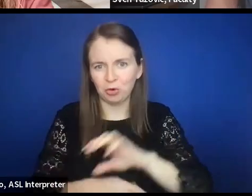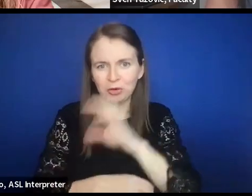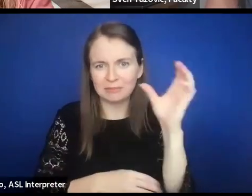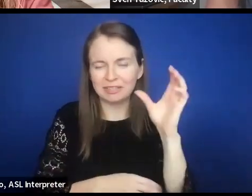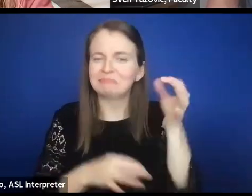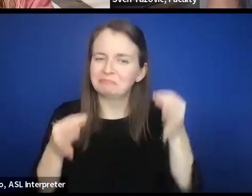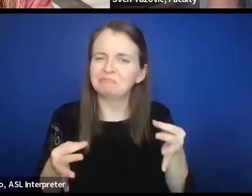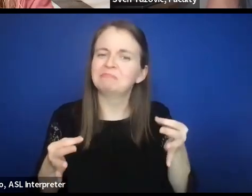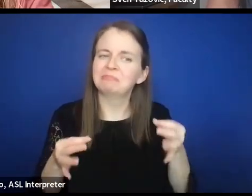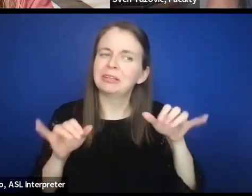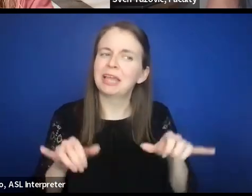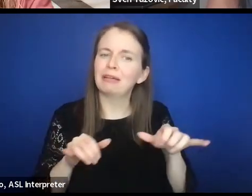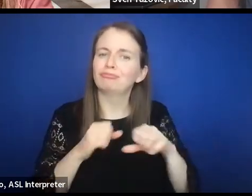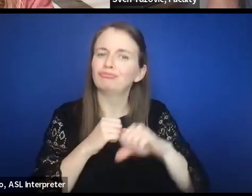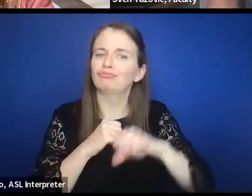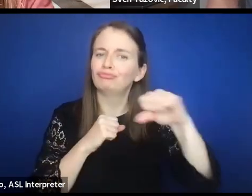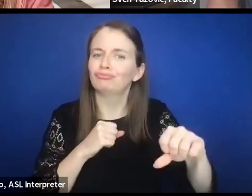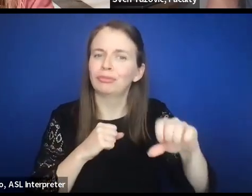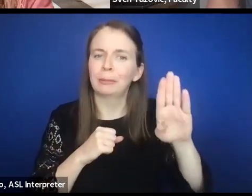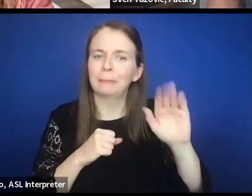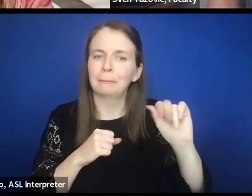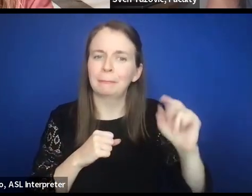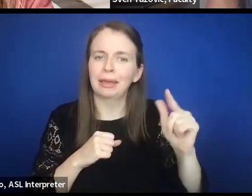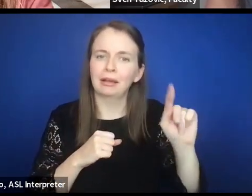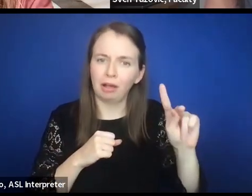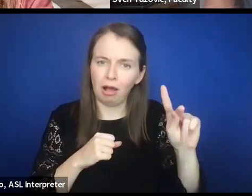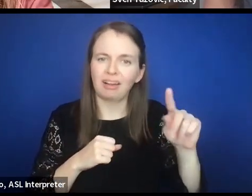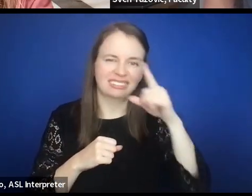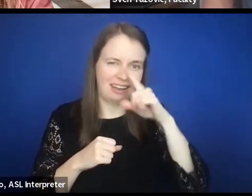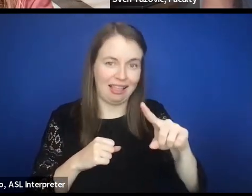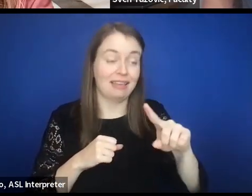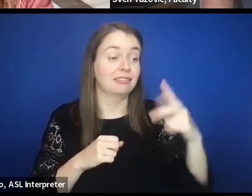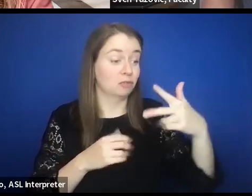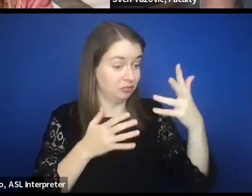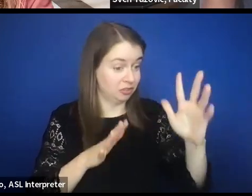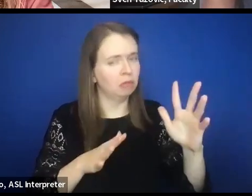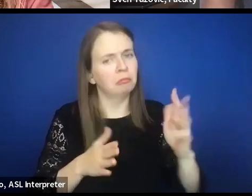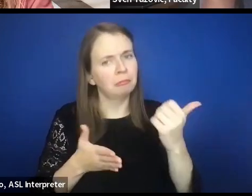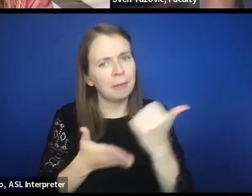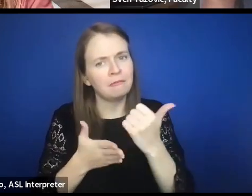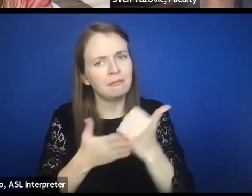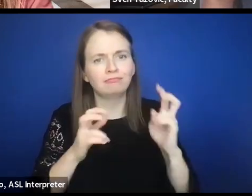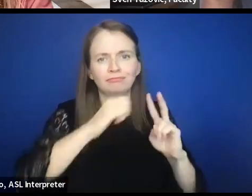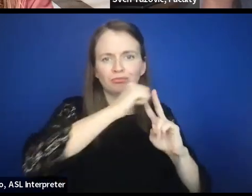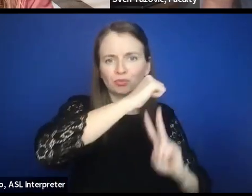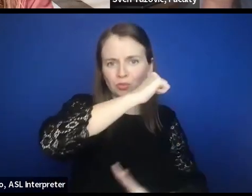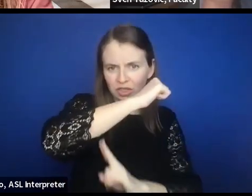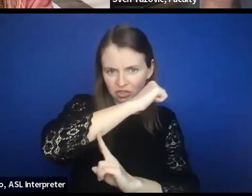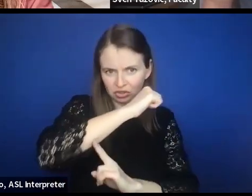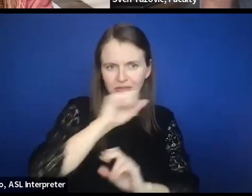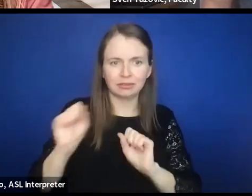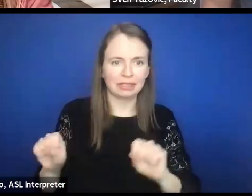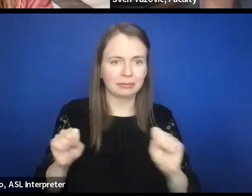Christmas. So I decided to stay a few more days in Bangkok after the voyage ended. And I think this was a really helpful bridge because I